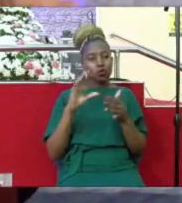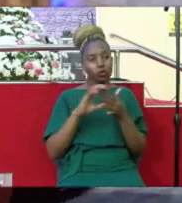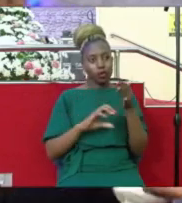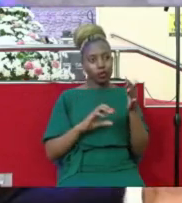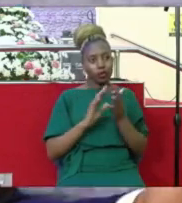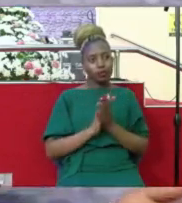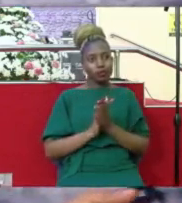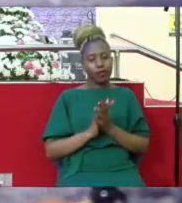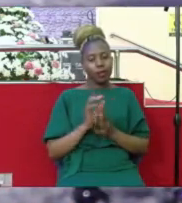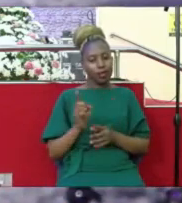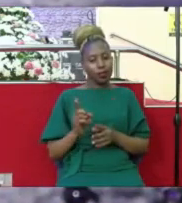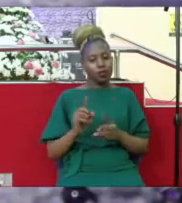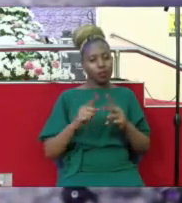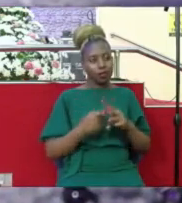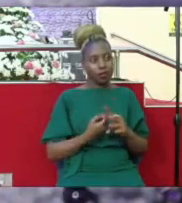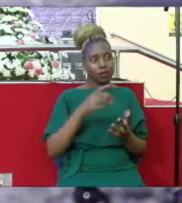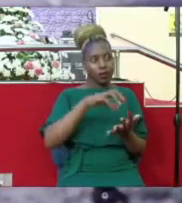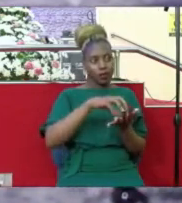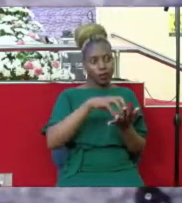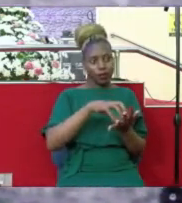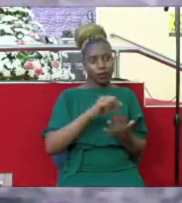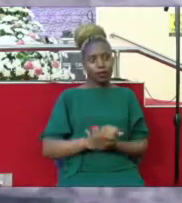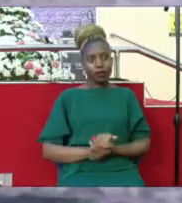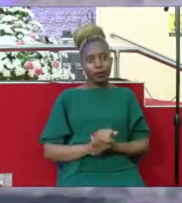It was a Genesis moment.